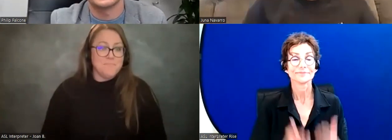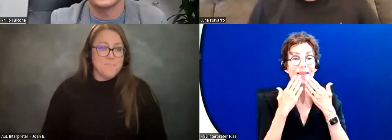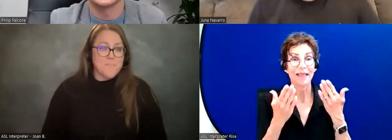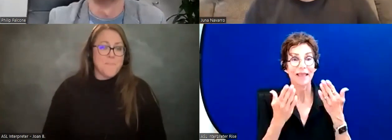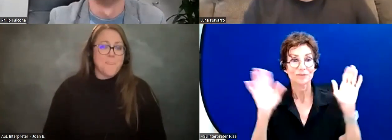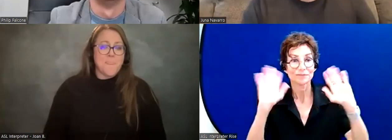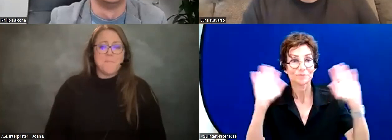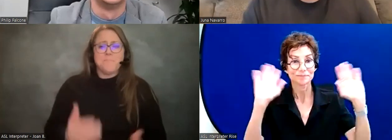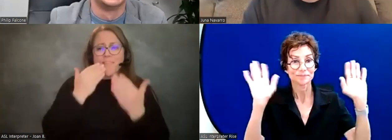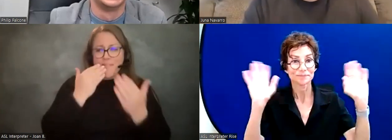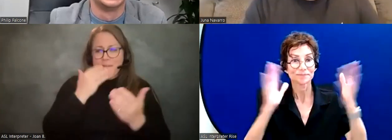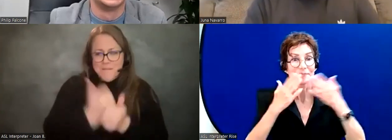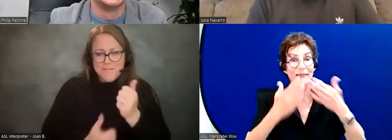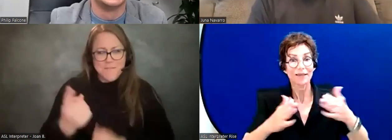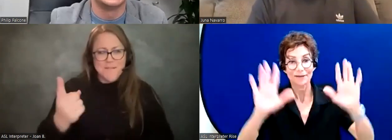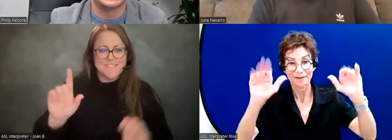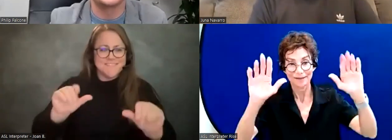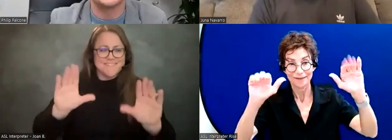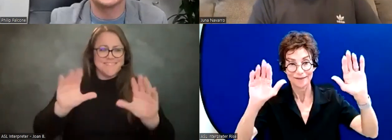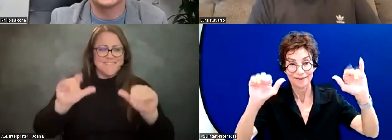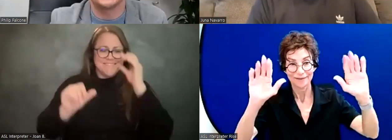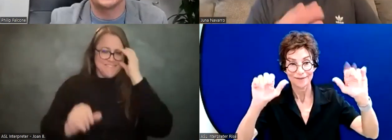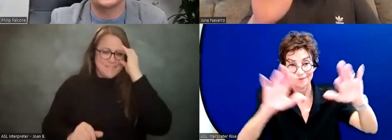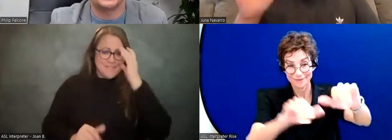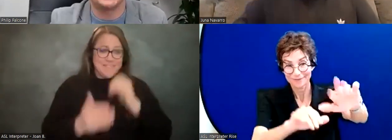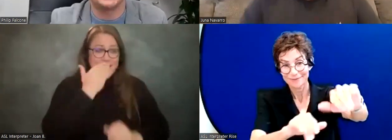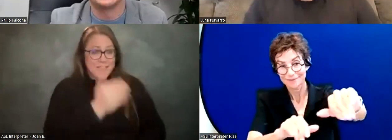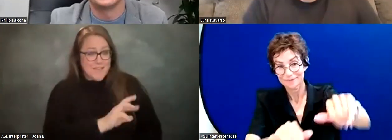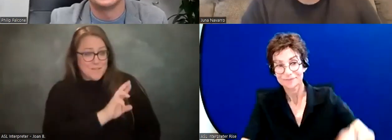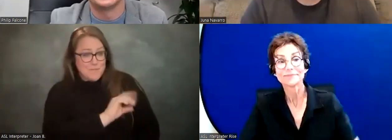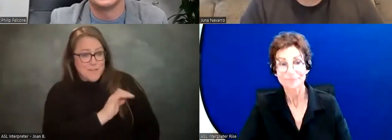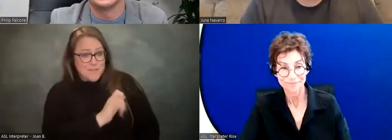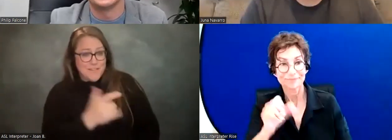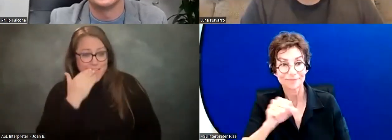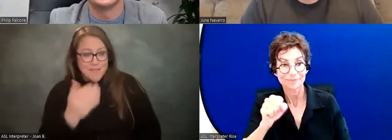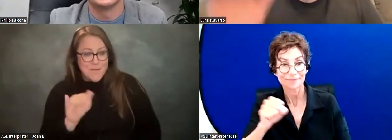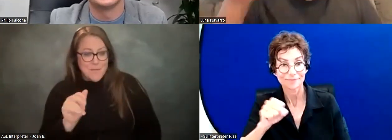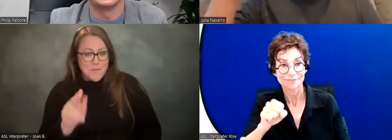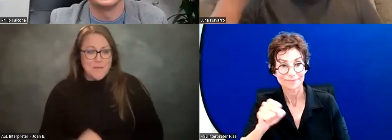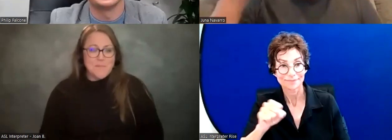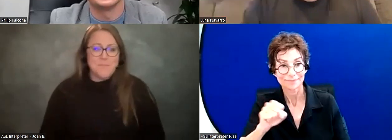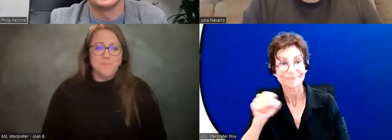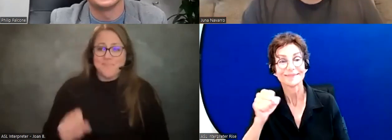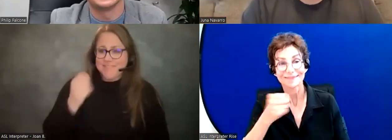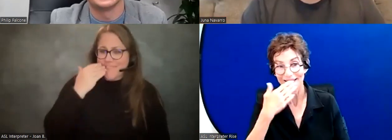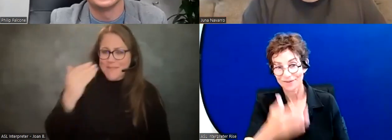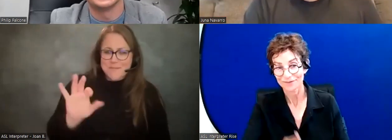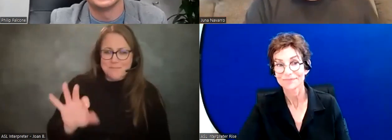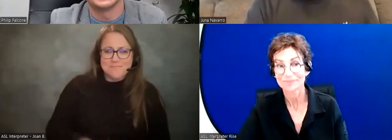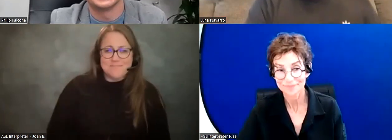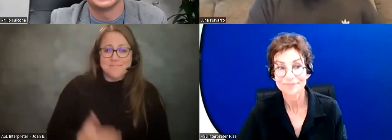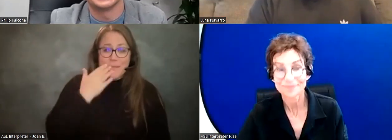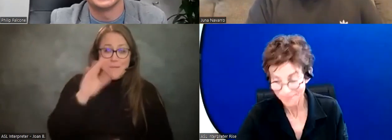Thank you, everybody. Thanks, you guys. Thanks, Rachel. Thanks, Juan. Thank you. All right, thank you. Have a